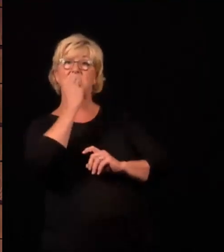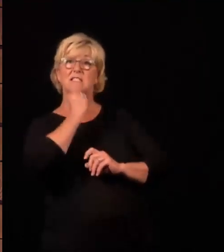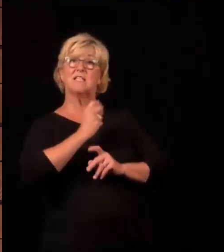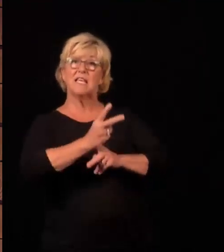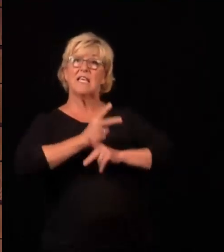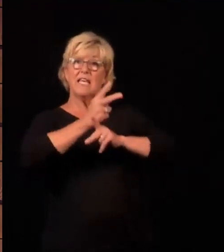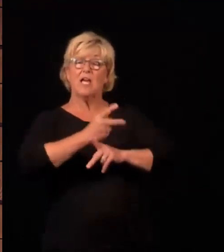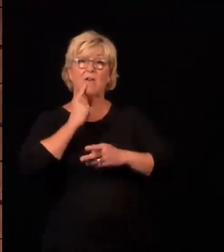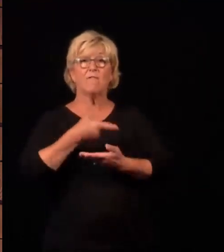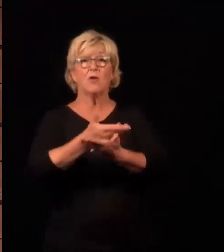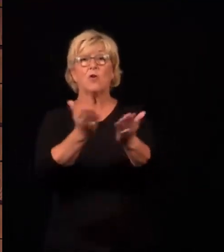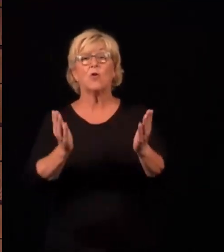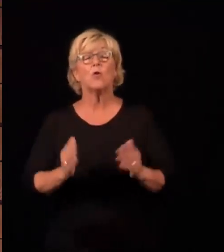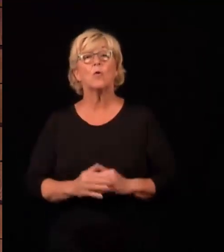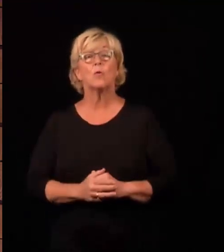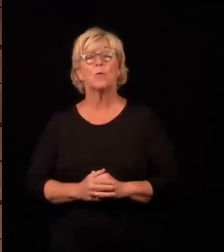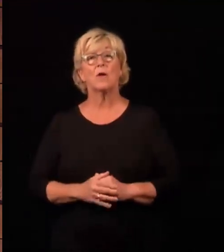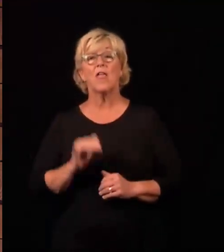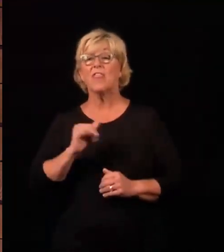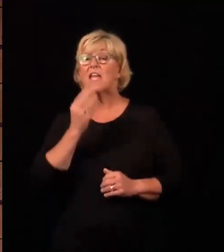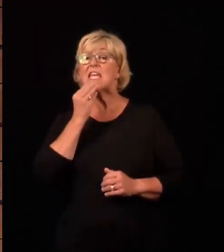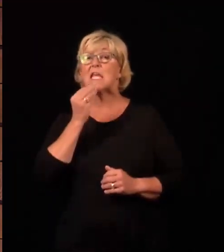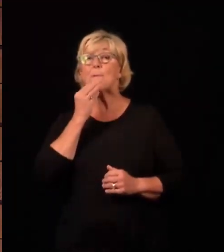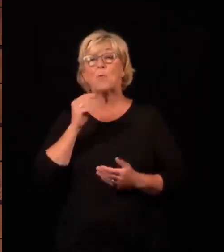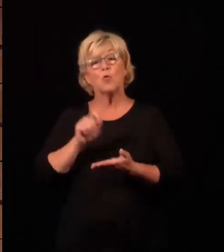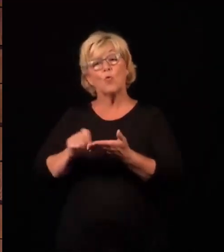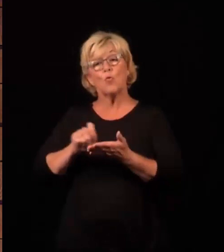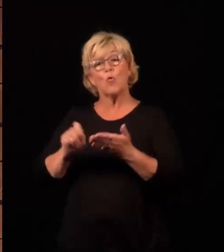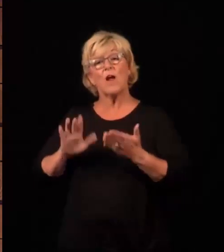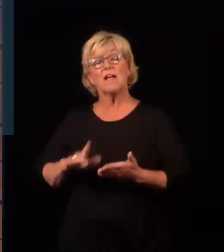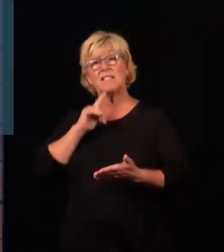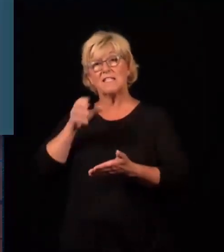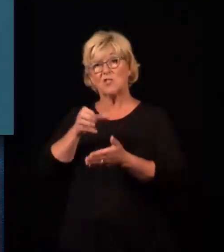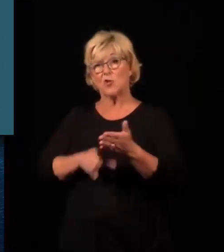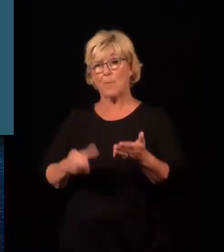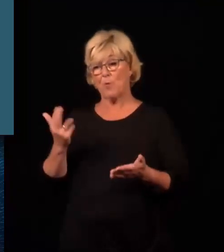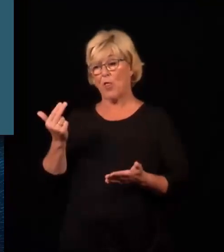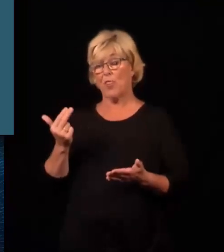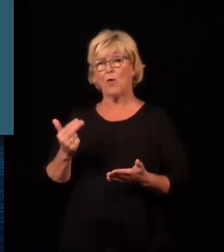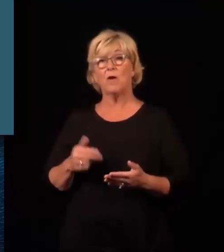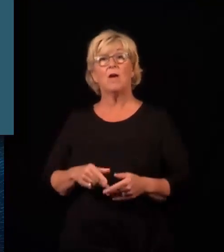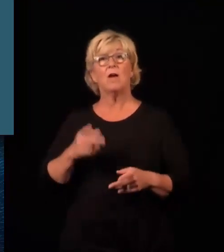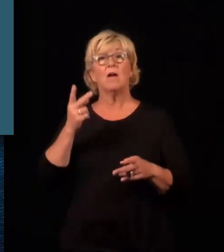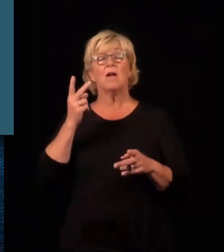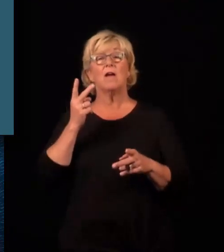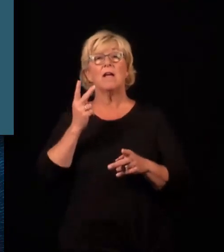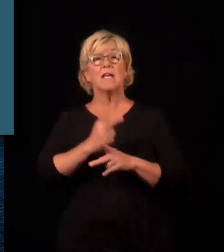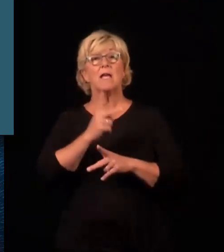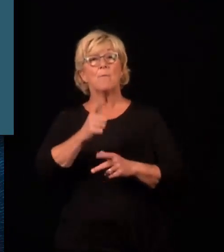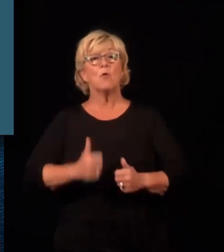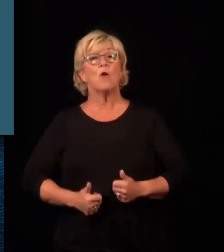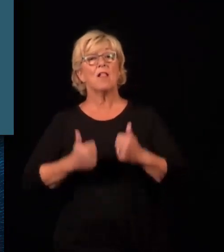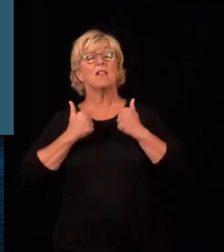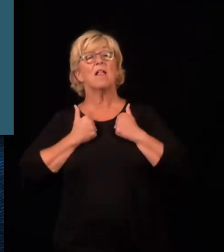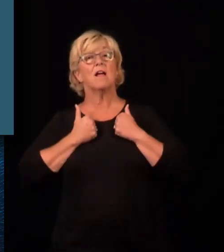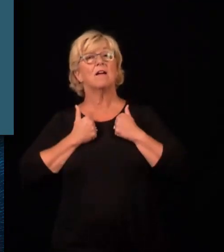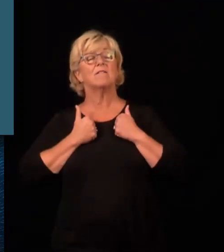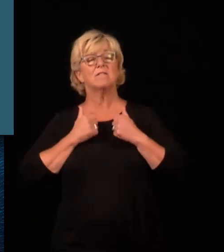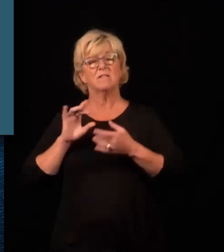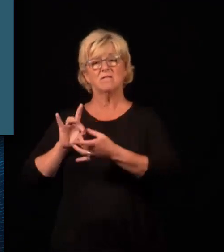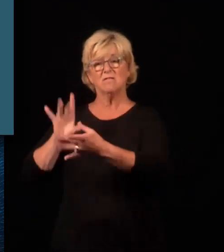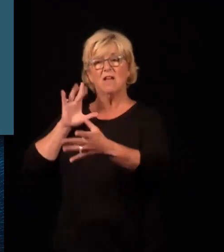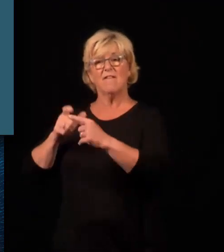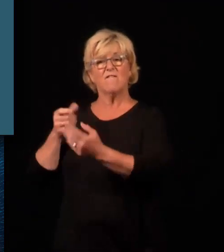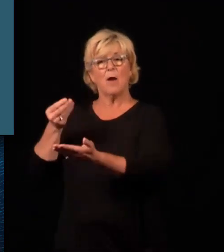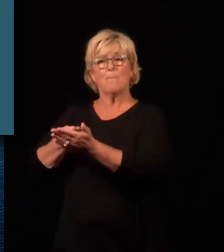you. The writer to the Hebrews puts it this way in chapter 13, keep your lives free from the love of money